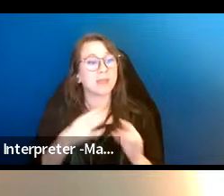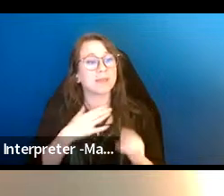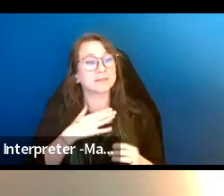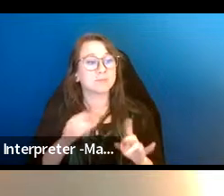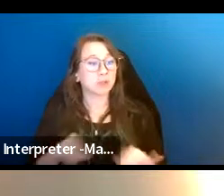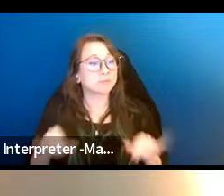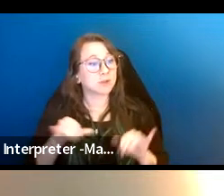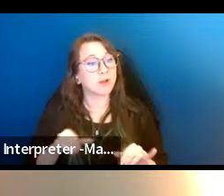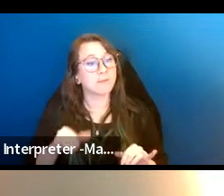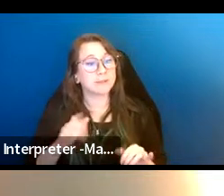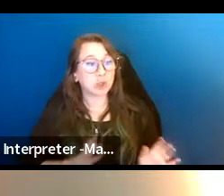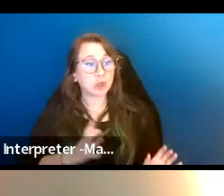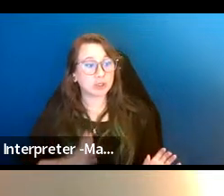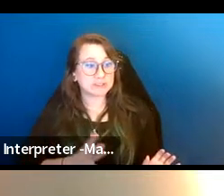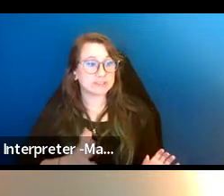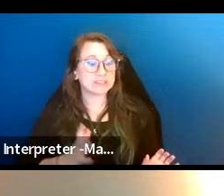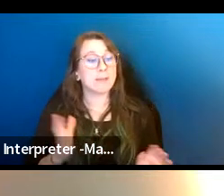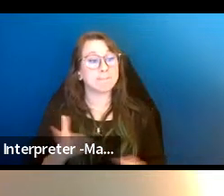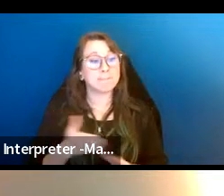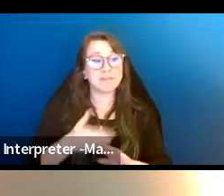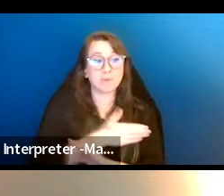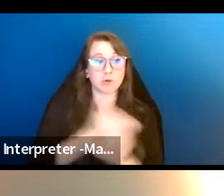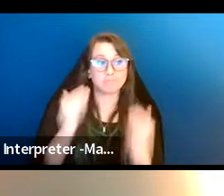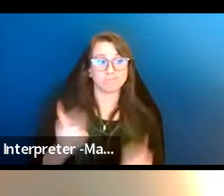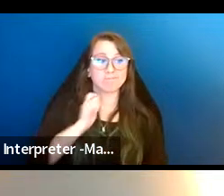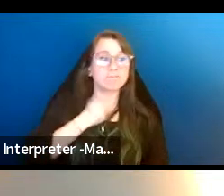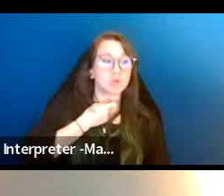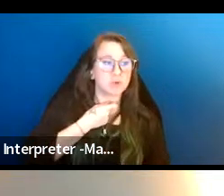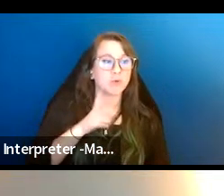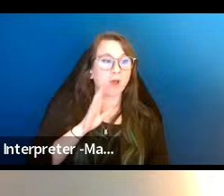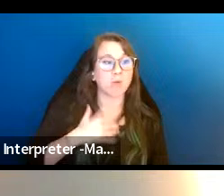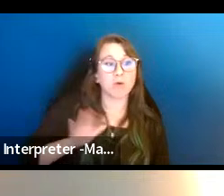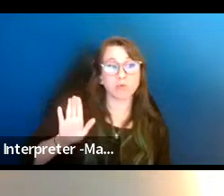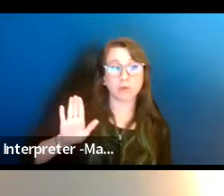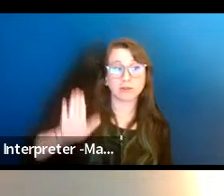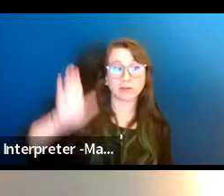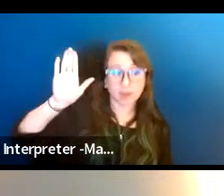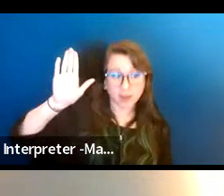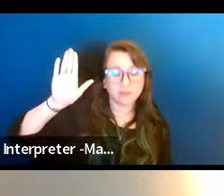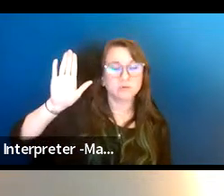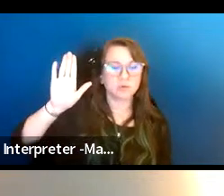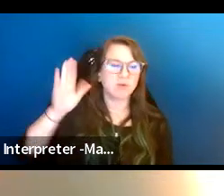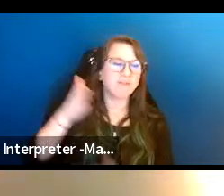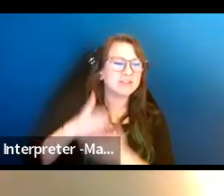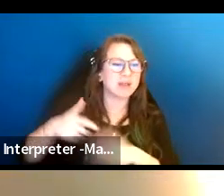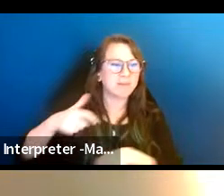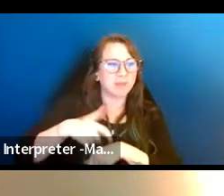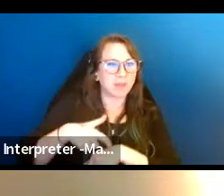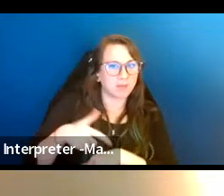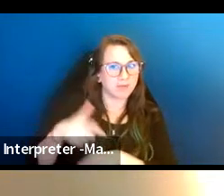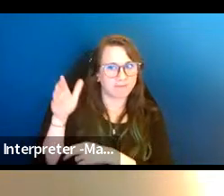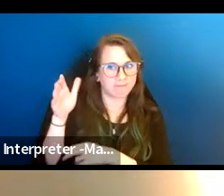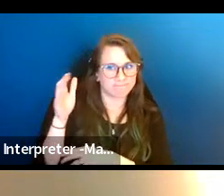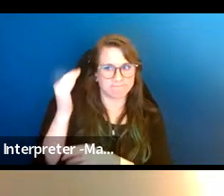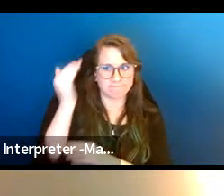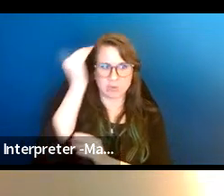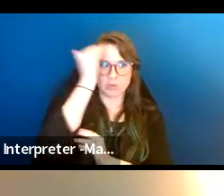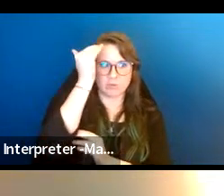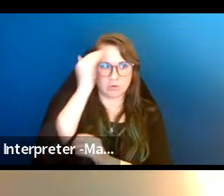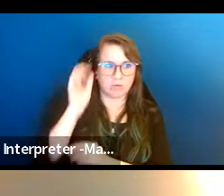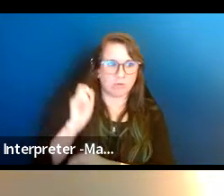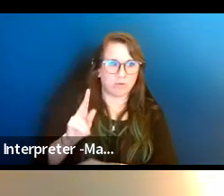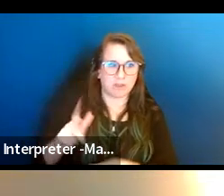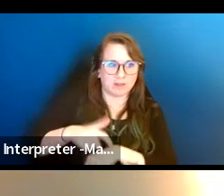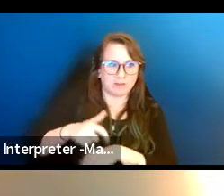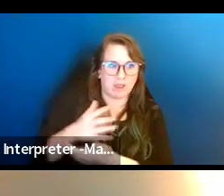will, before we mute someone, raise my hand here, just to kind of give you some type of flagging to know that your time